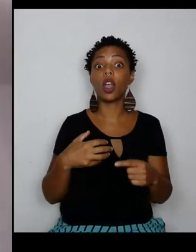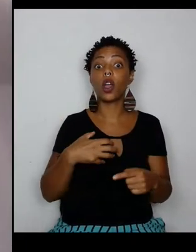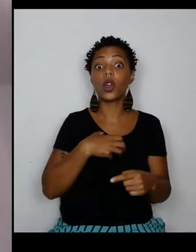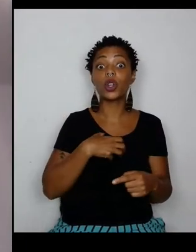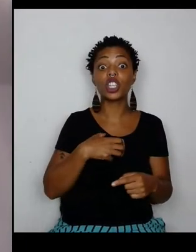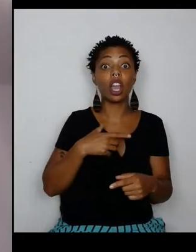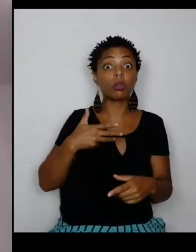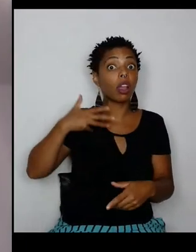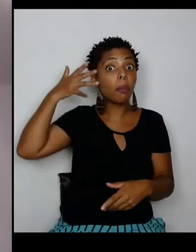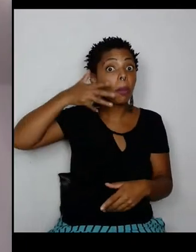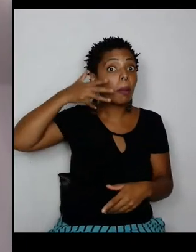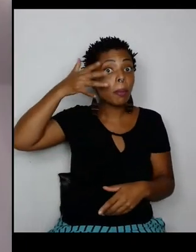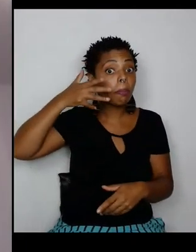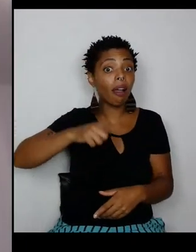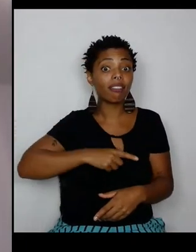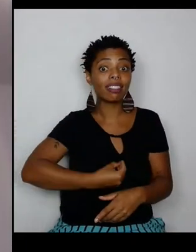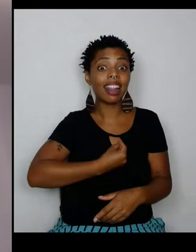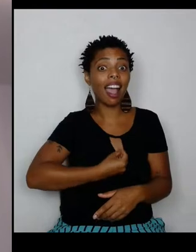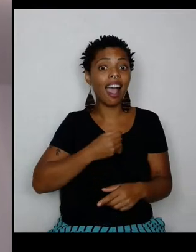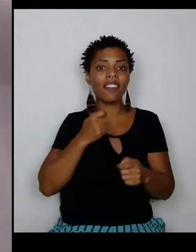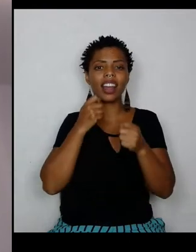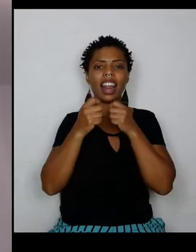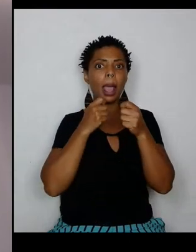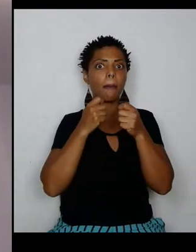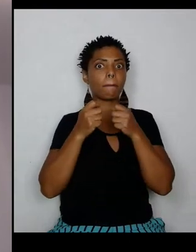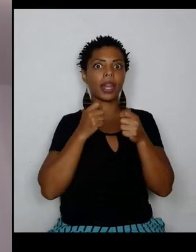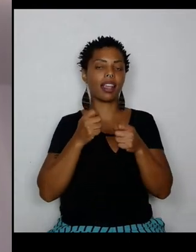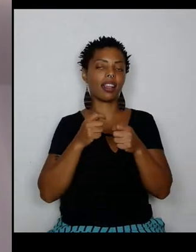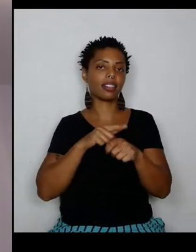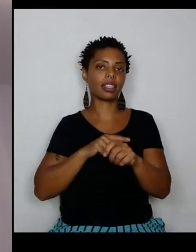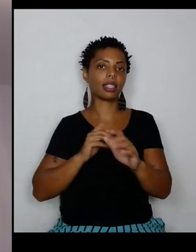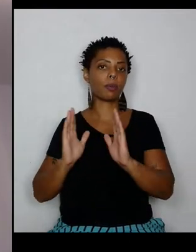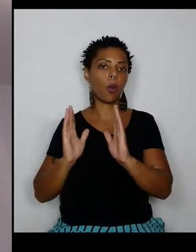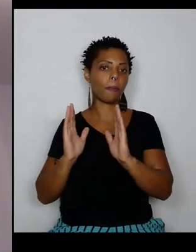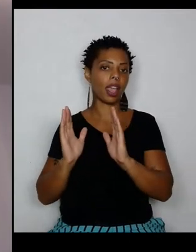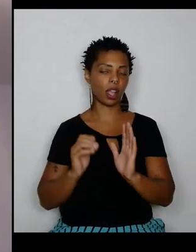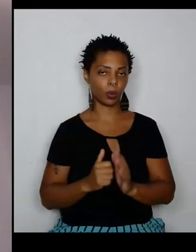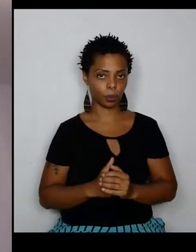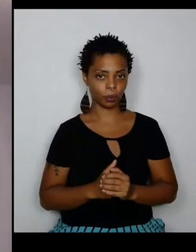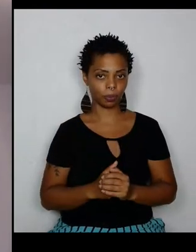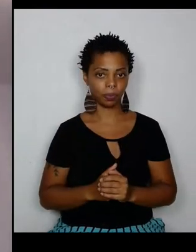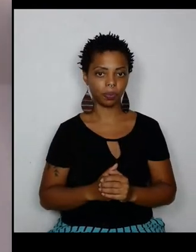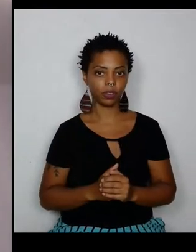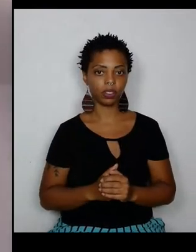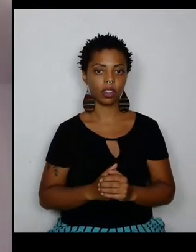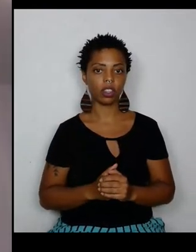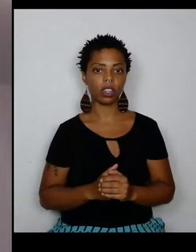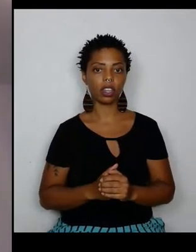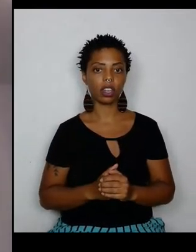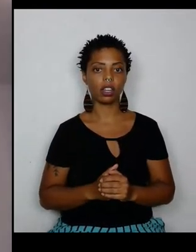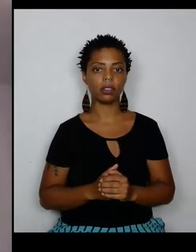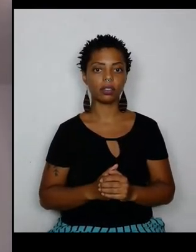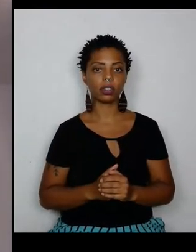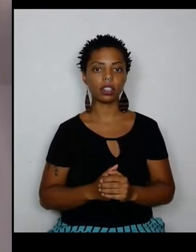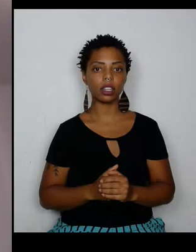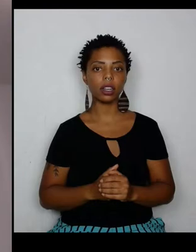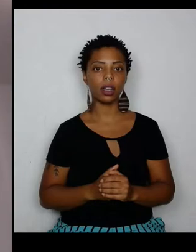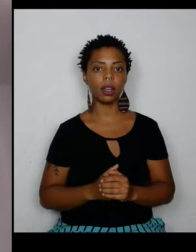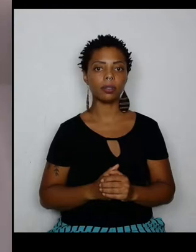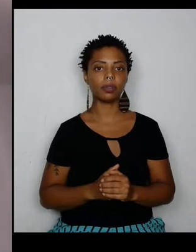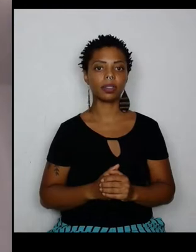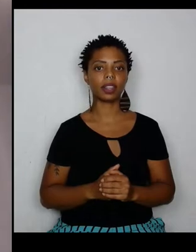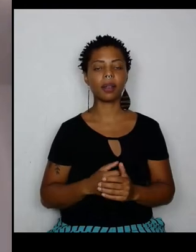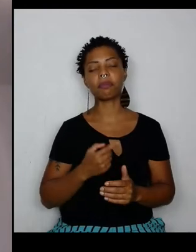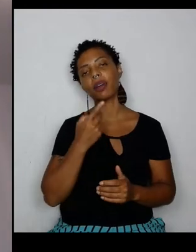but it was part of a discourse that was part of the mass media back in the